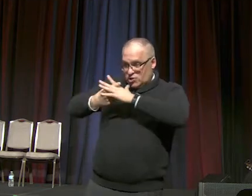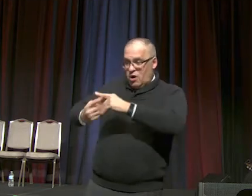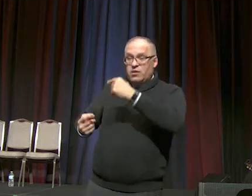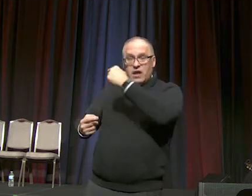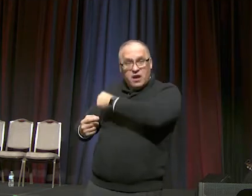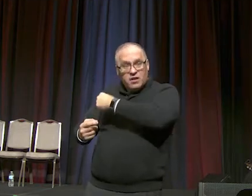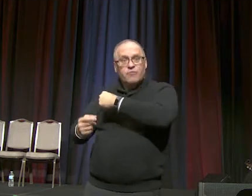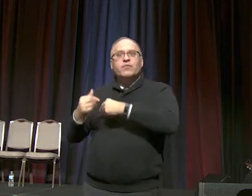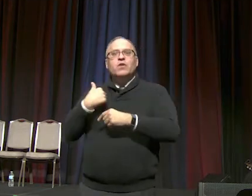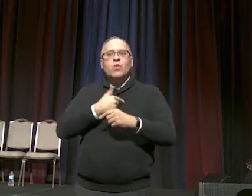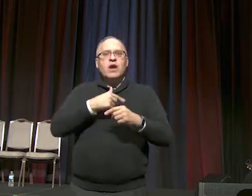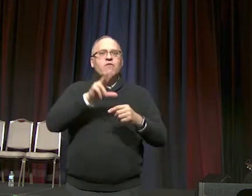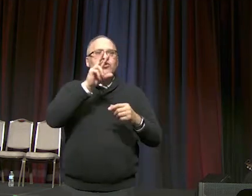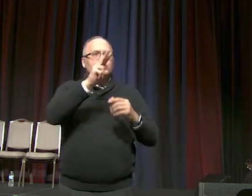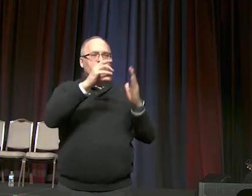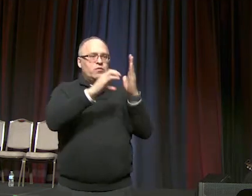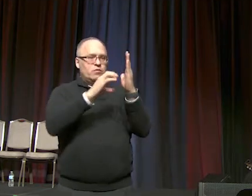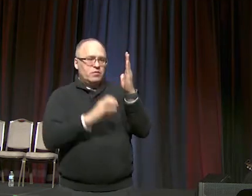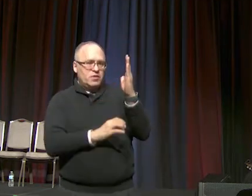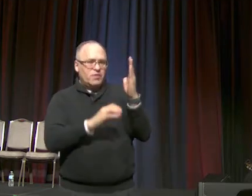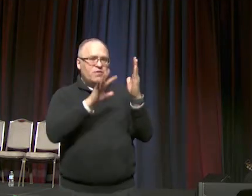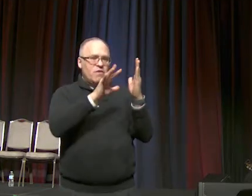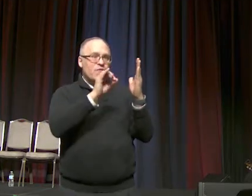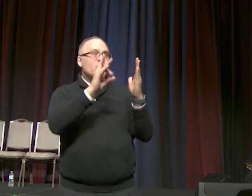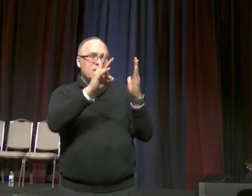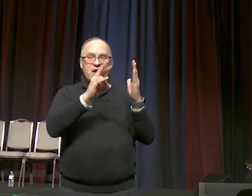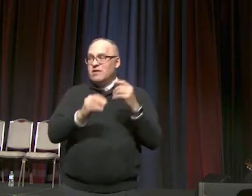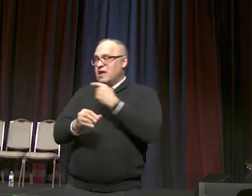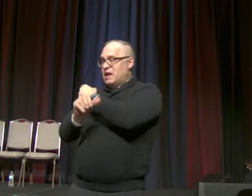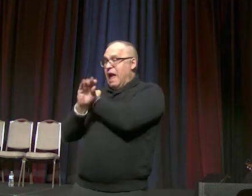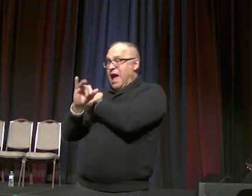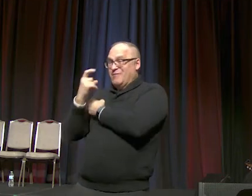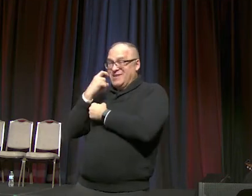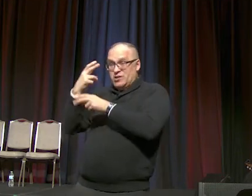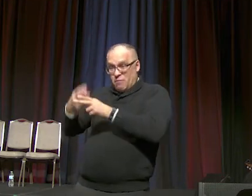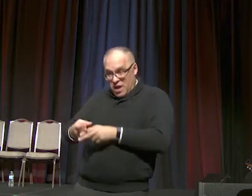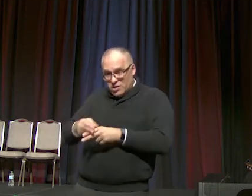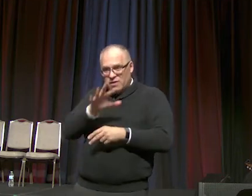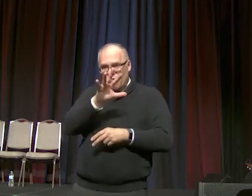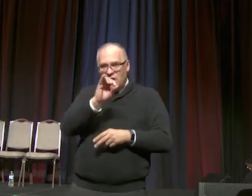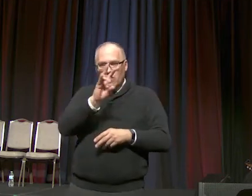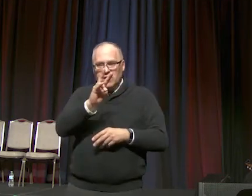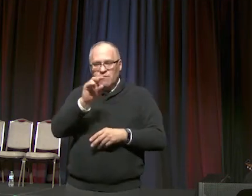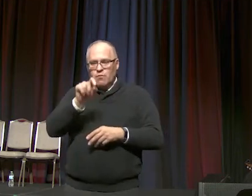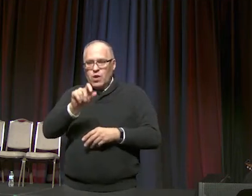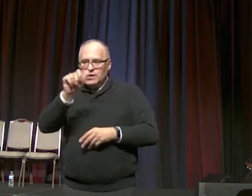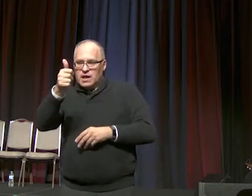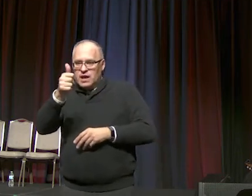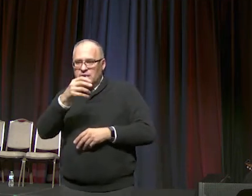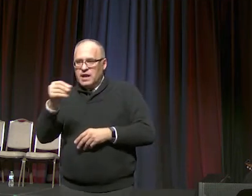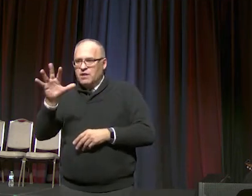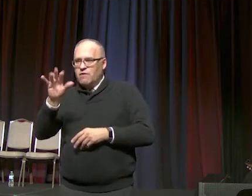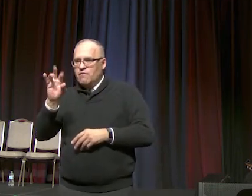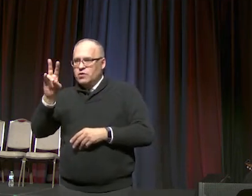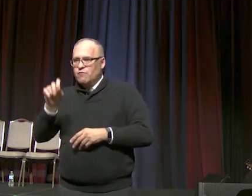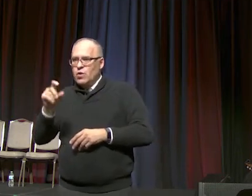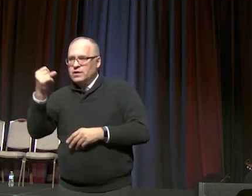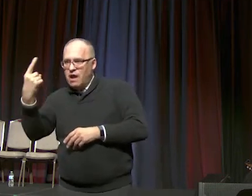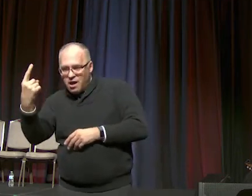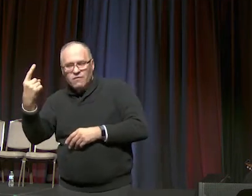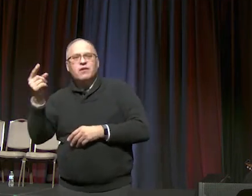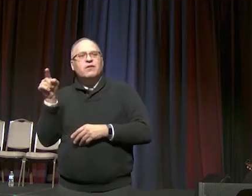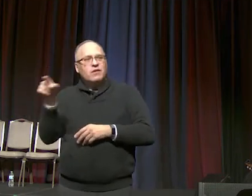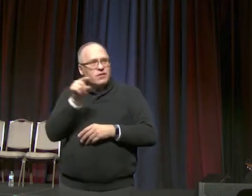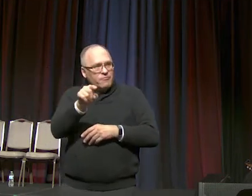two subparagraphs in 507 that Abby referred to, 507.10 and 11. Everything that has